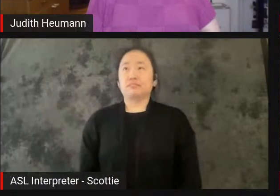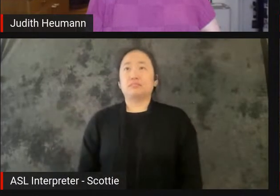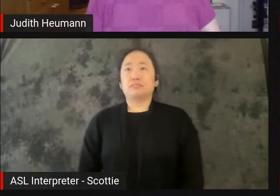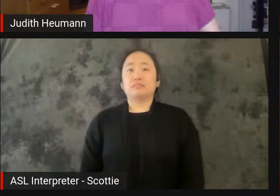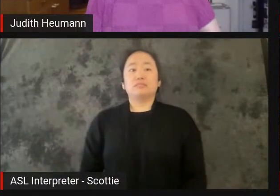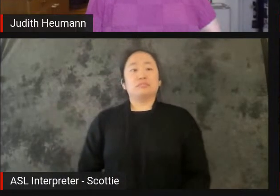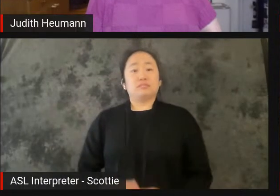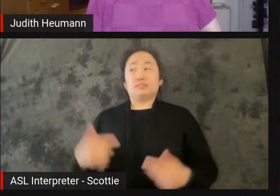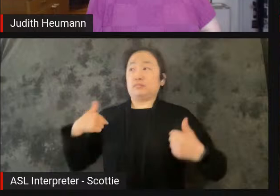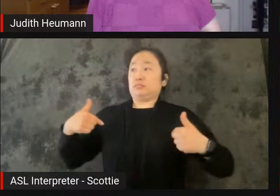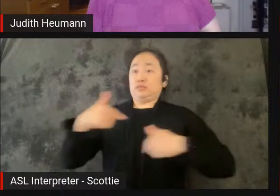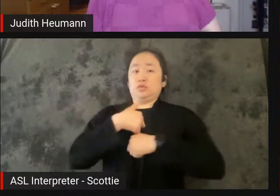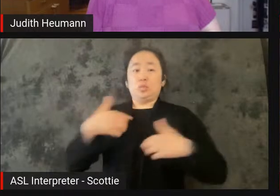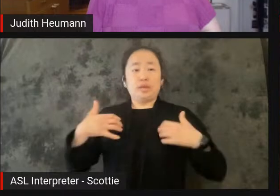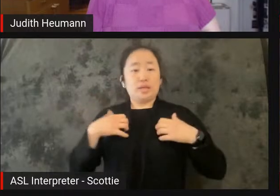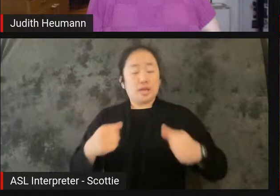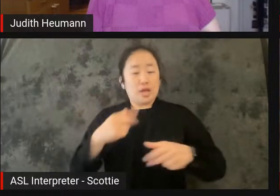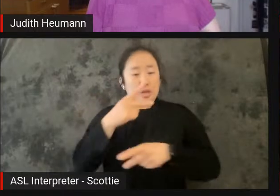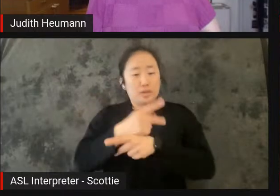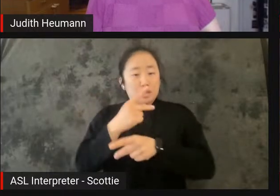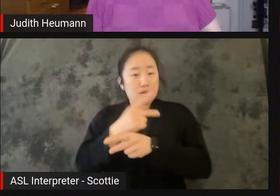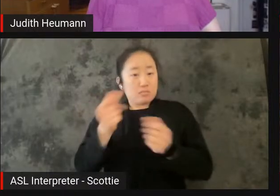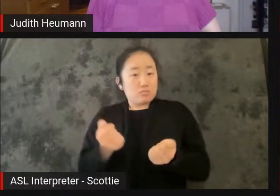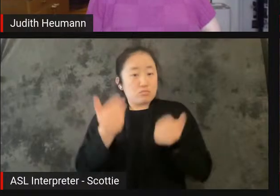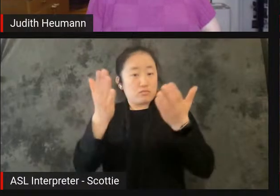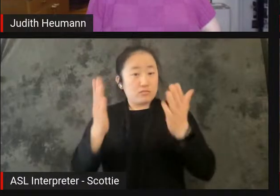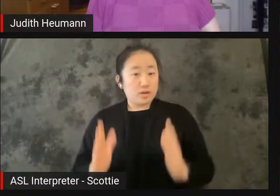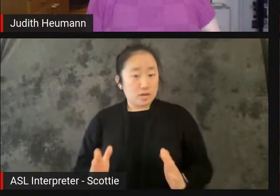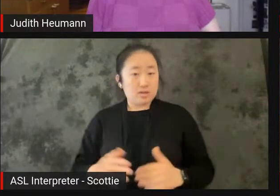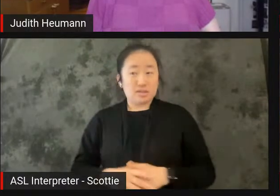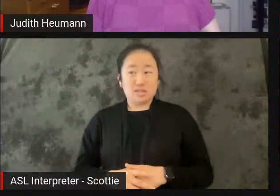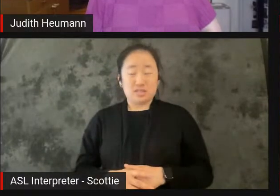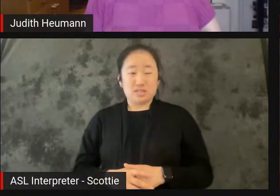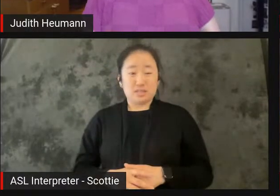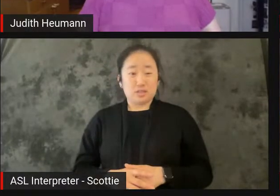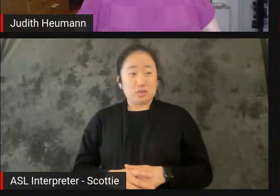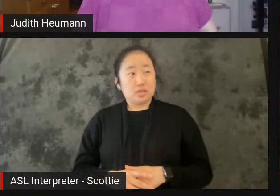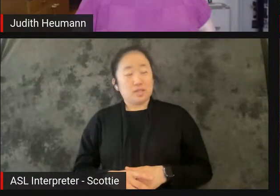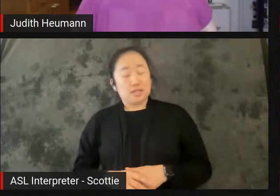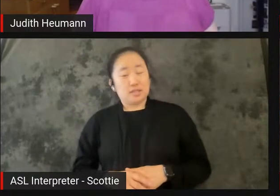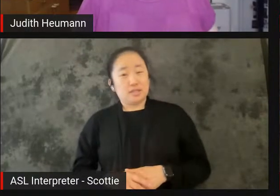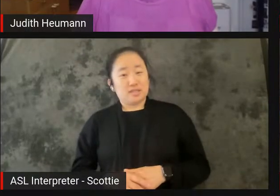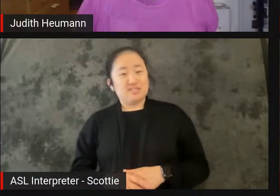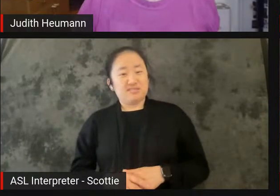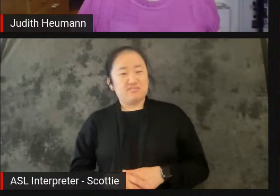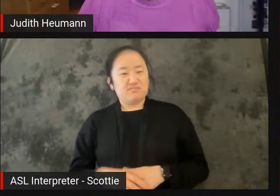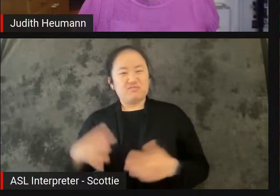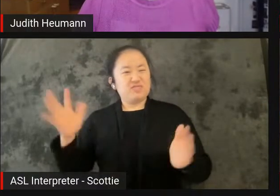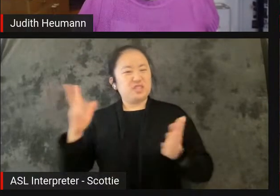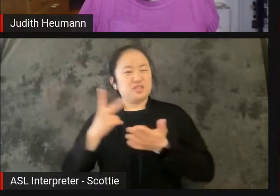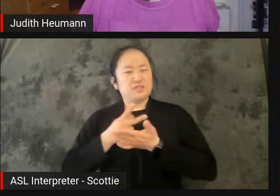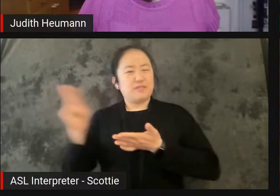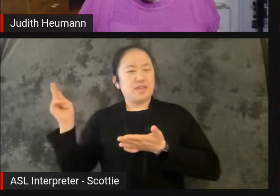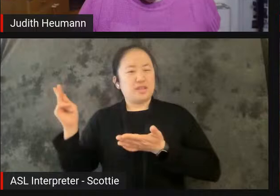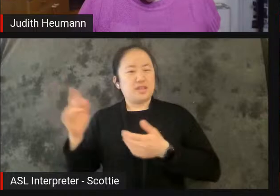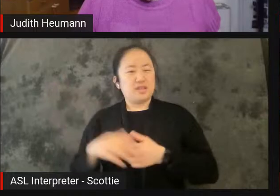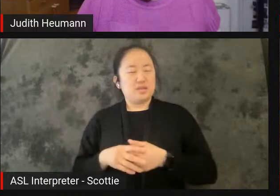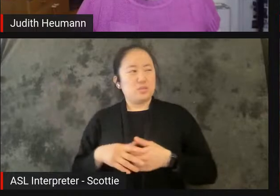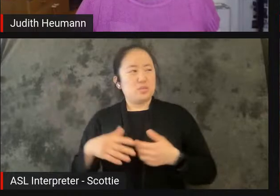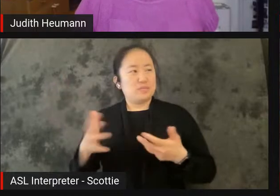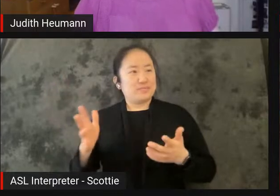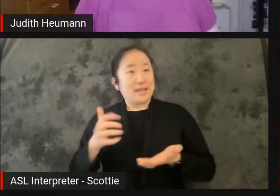providers to really help the average person understand what good healthcare should look